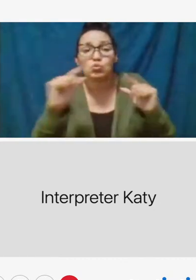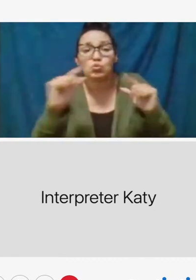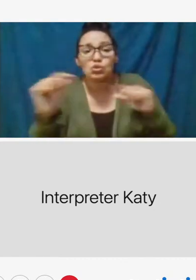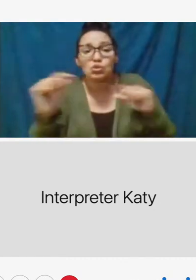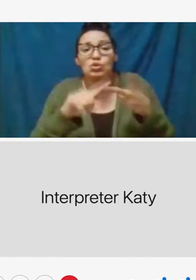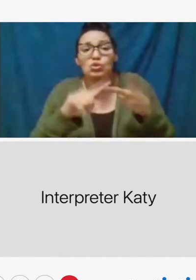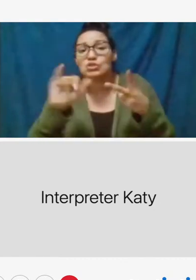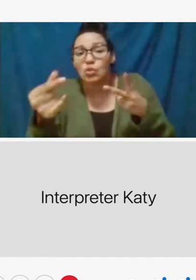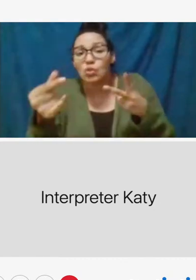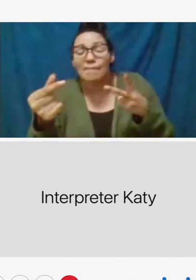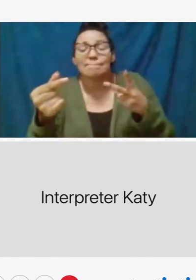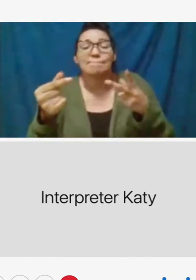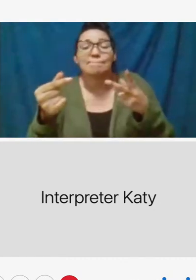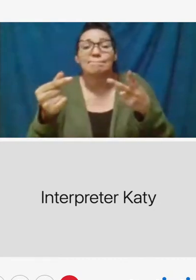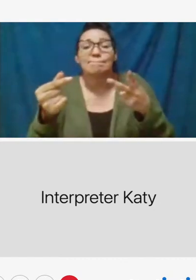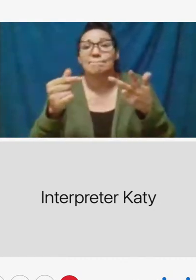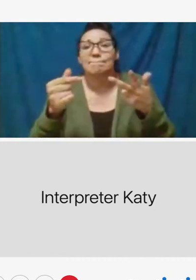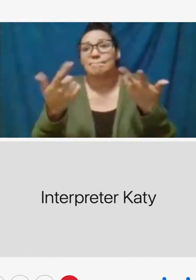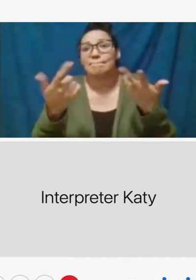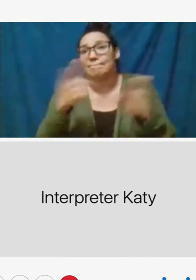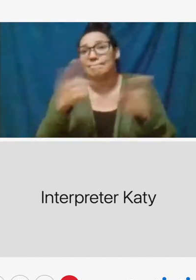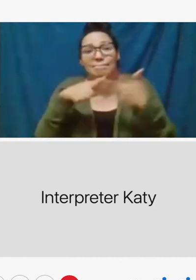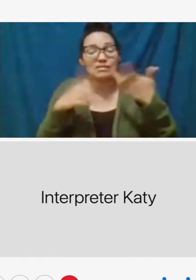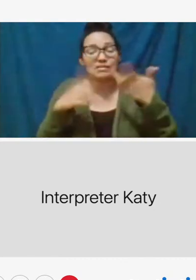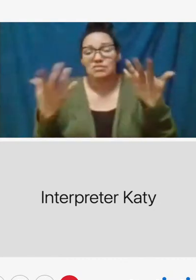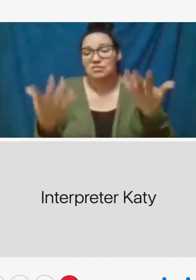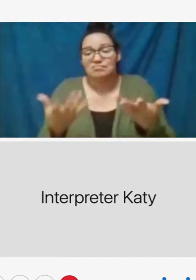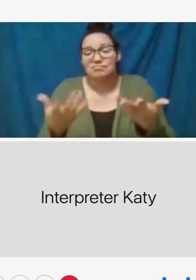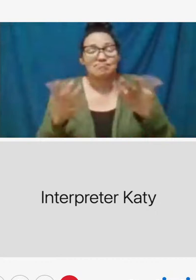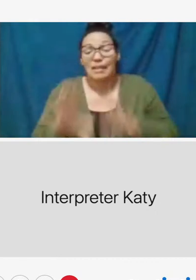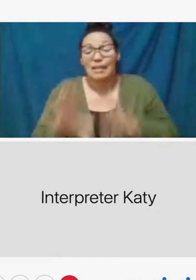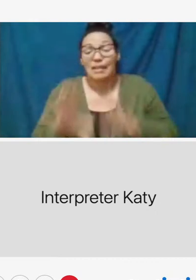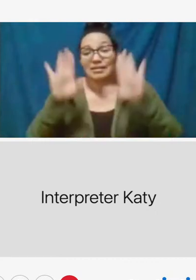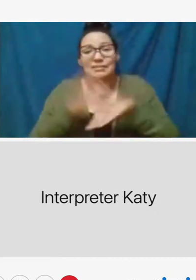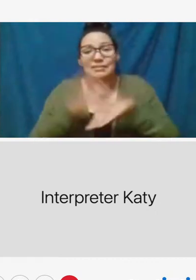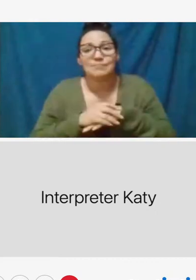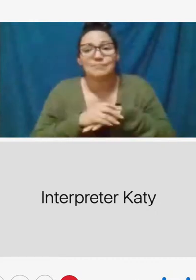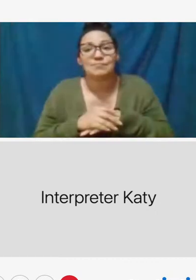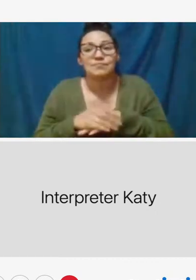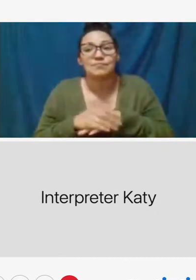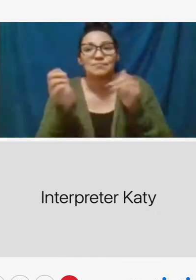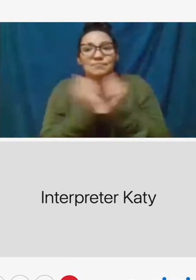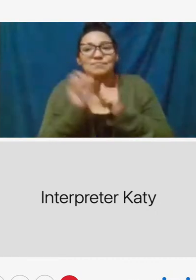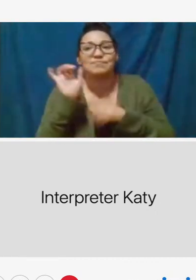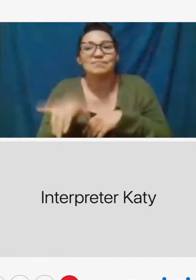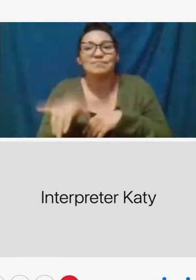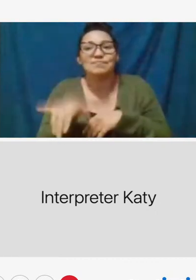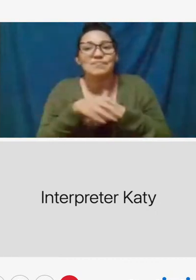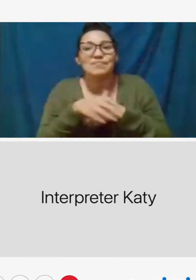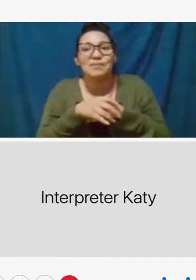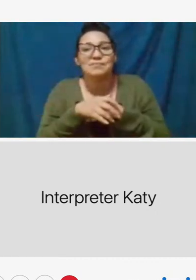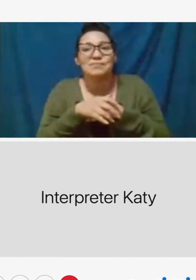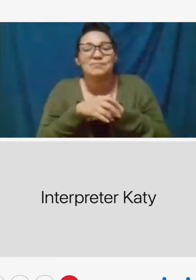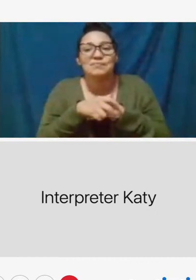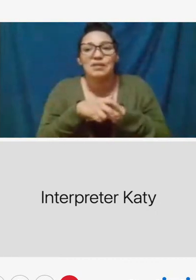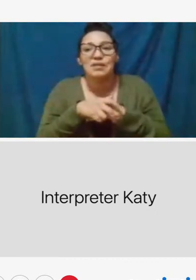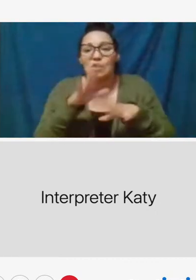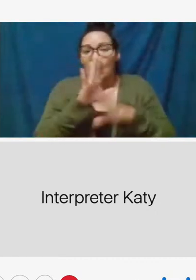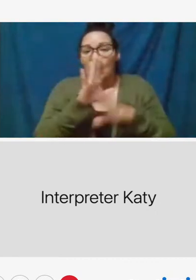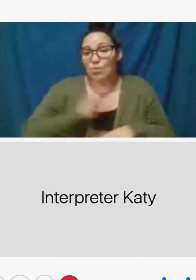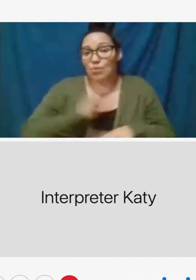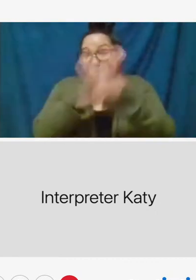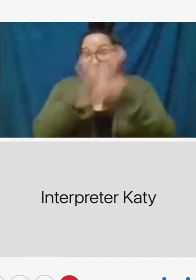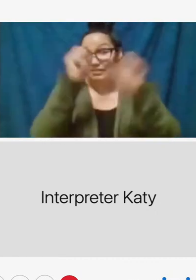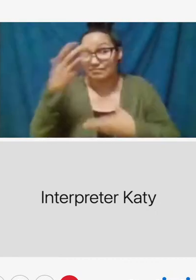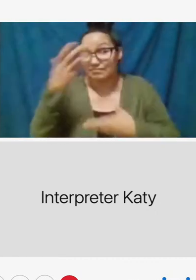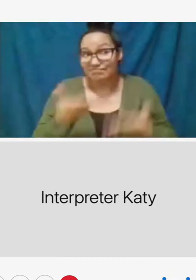it just is just it's pretty amazing so with that uh board president I turn it back over to you thank you so much